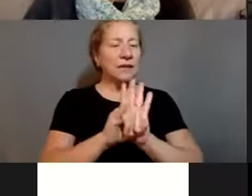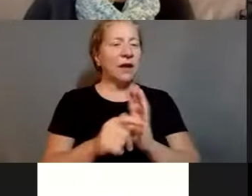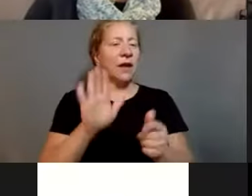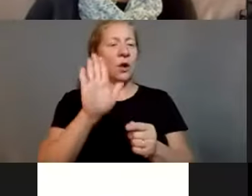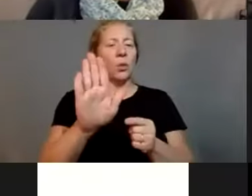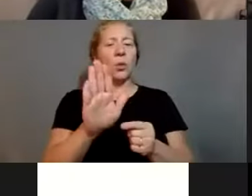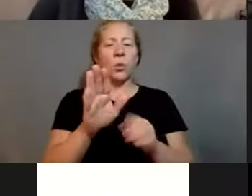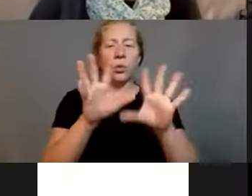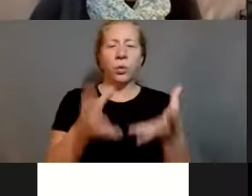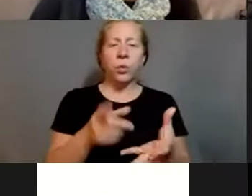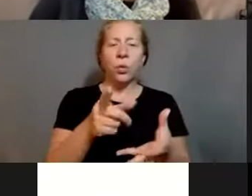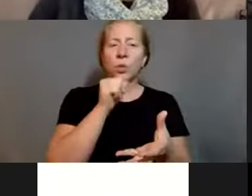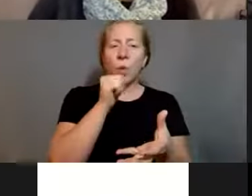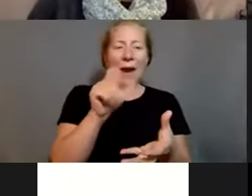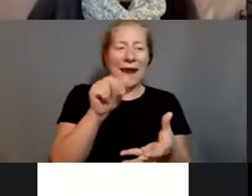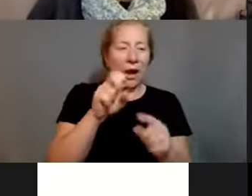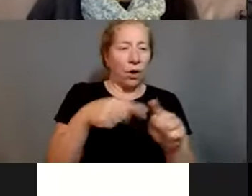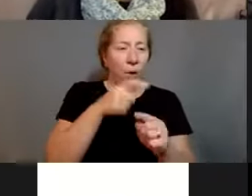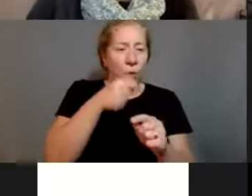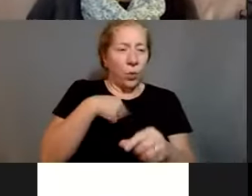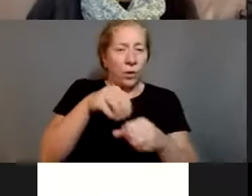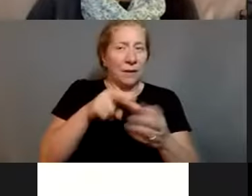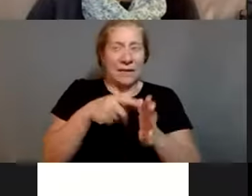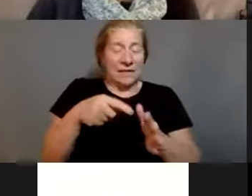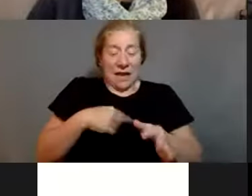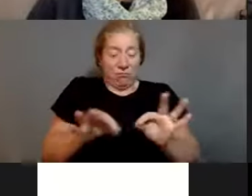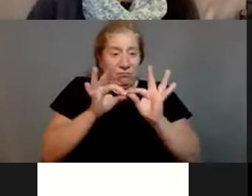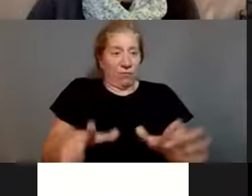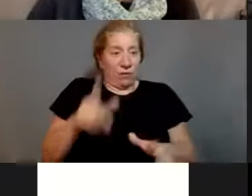to know how I identify, then I don't matter to you.